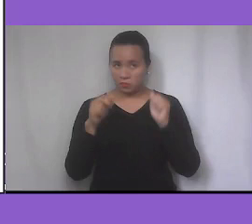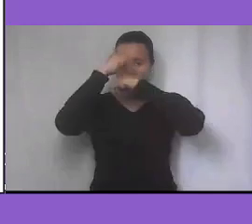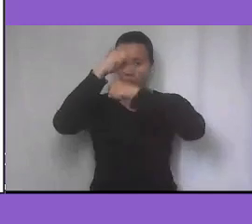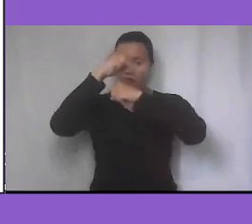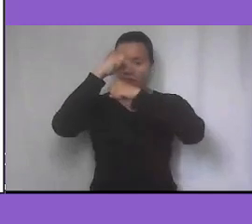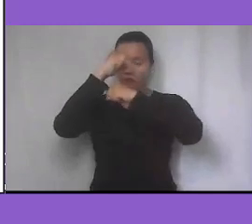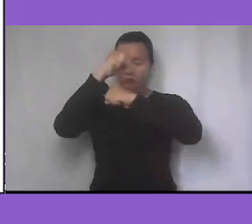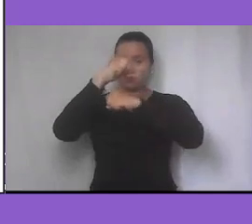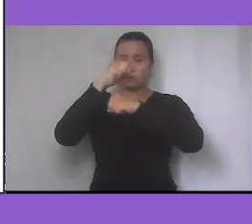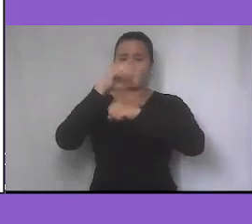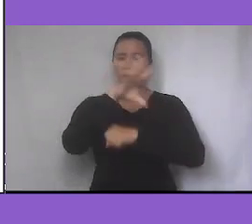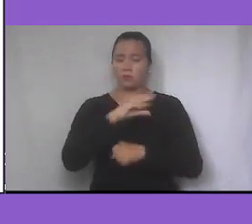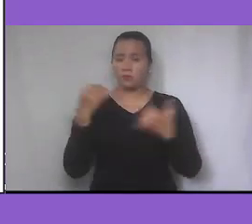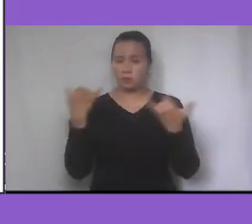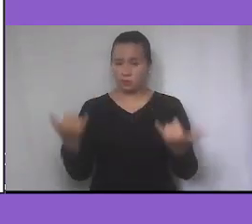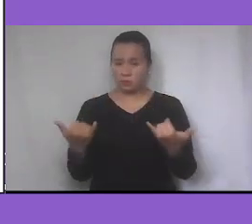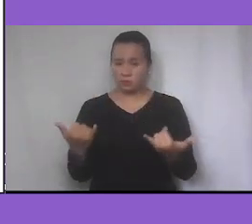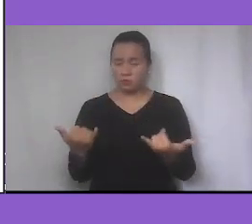four-square grid na